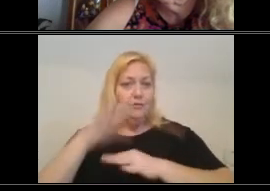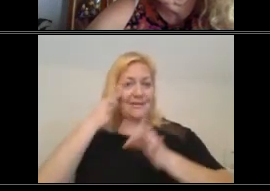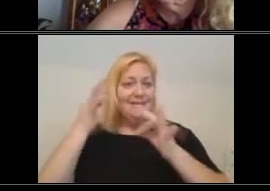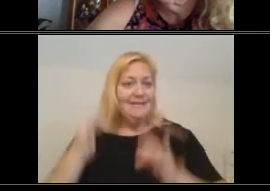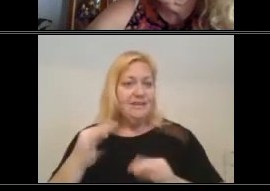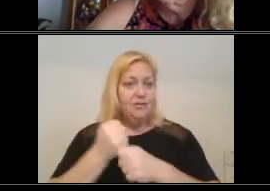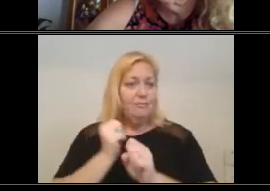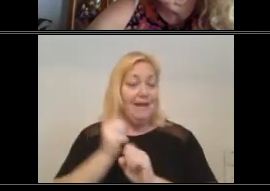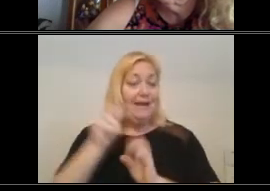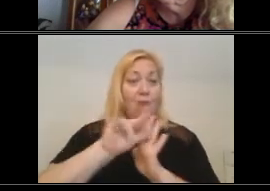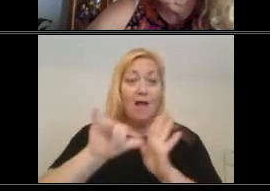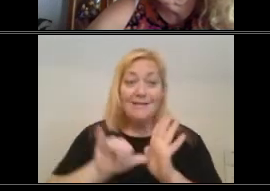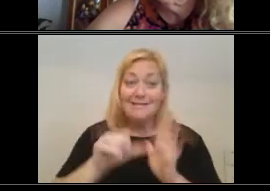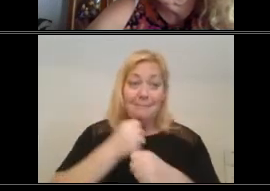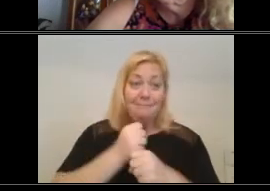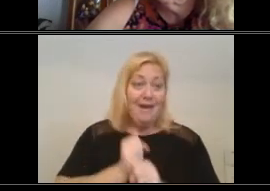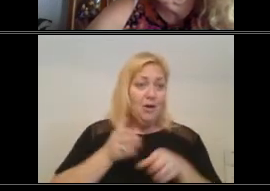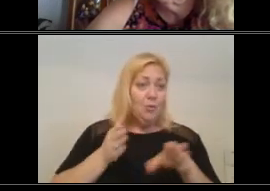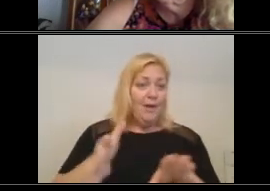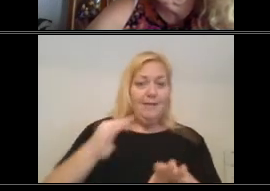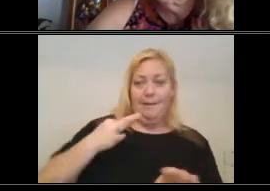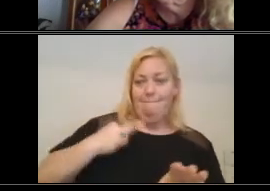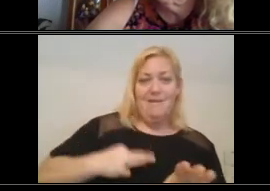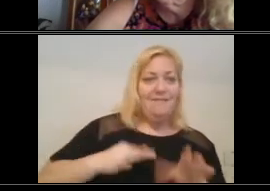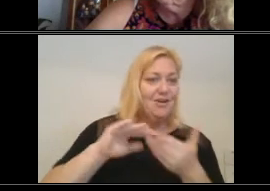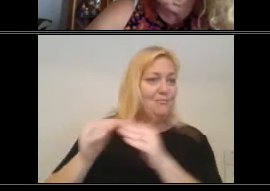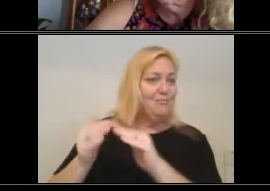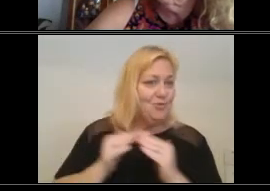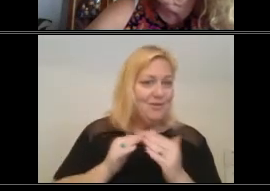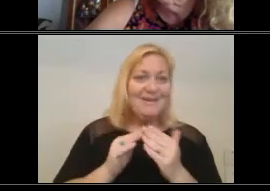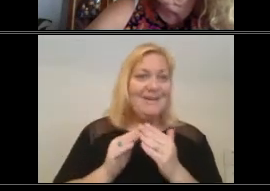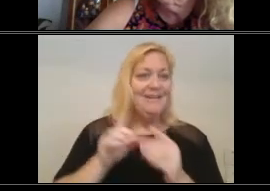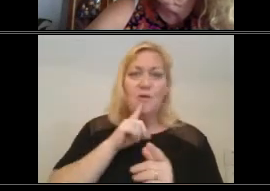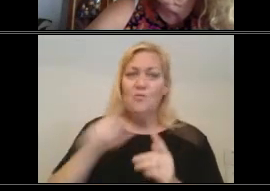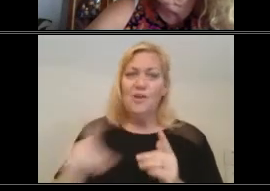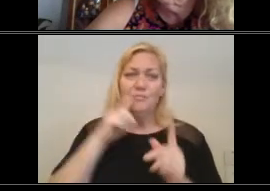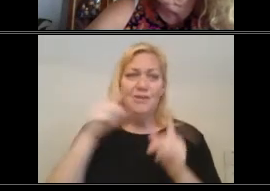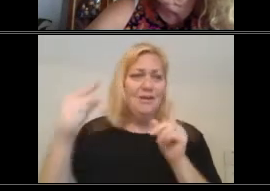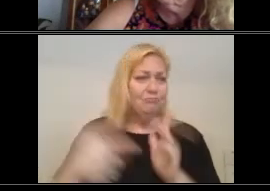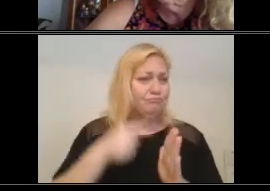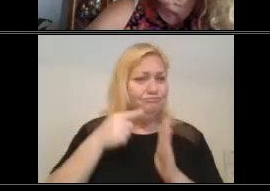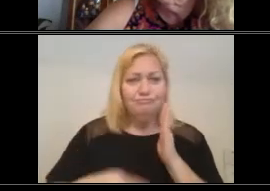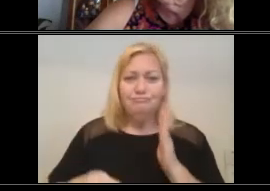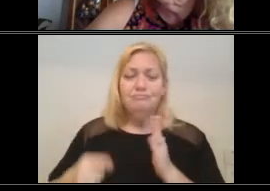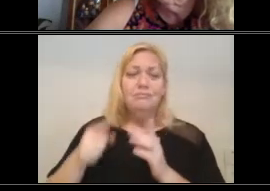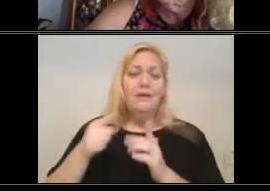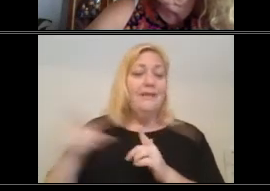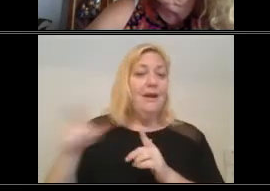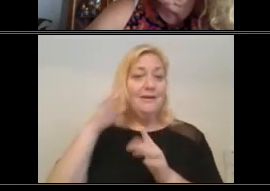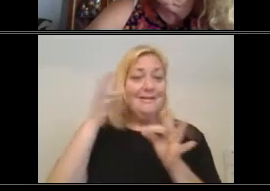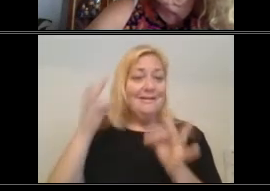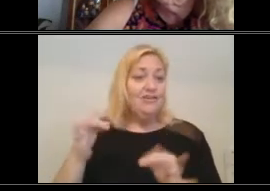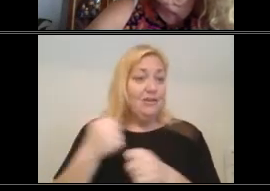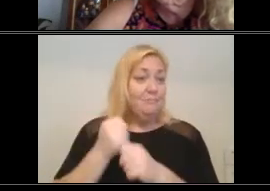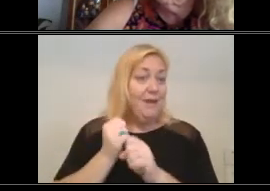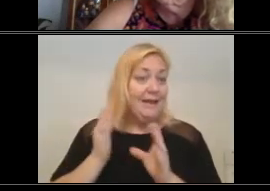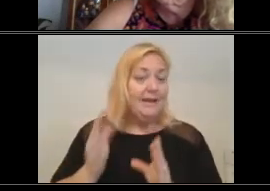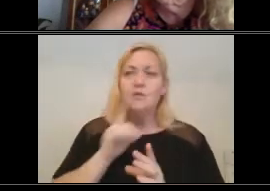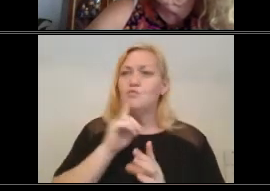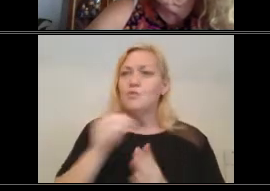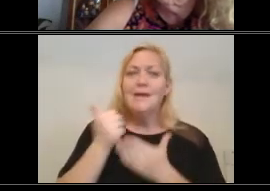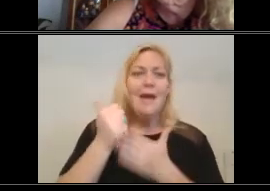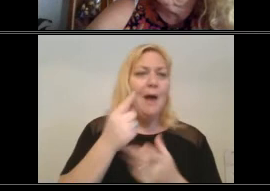way that can benefit communities that have historically been harmed through decision-making, and can really help